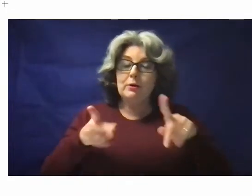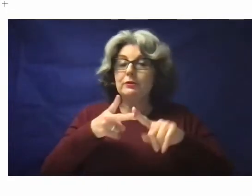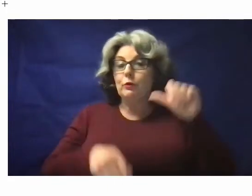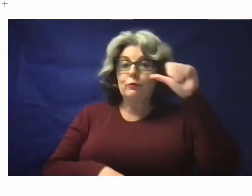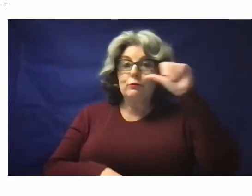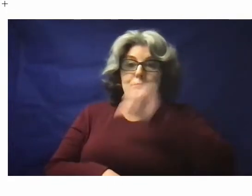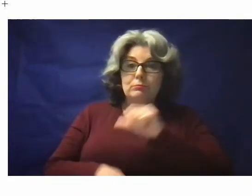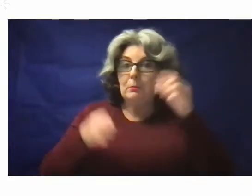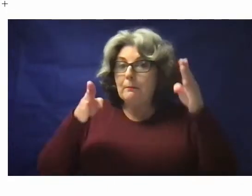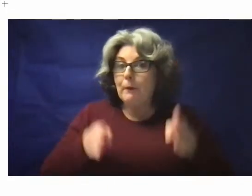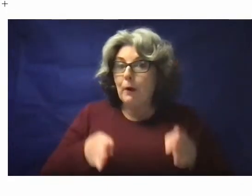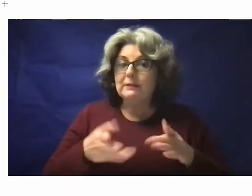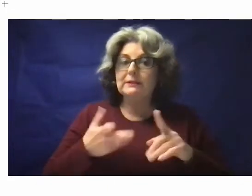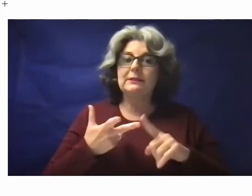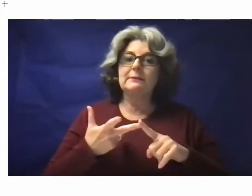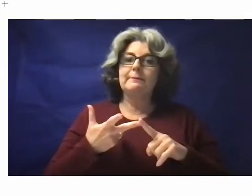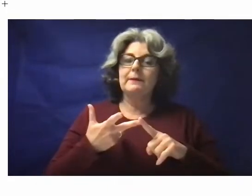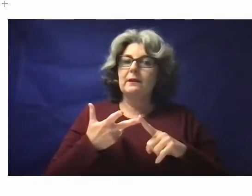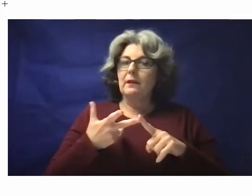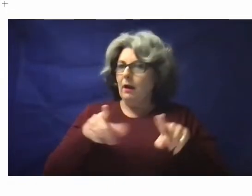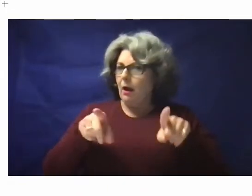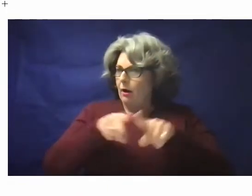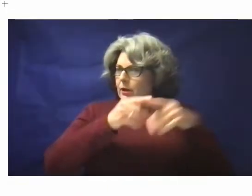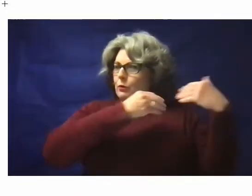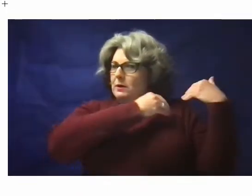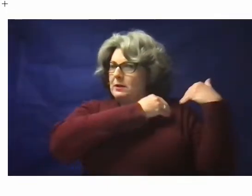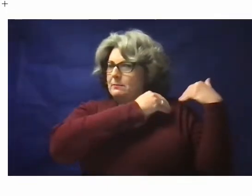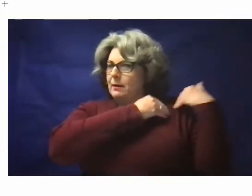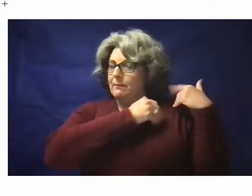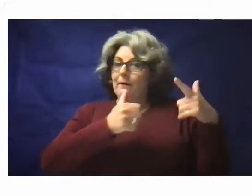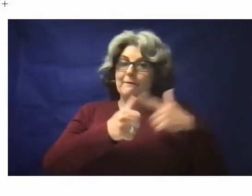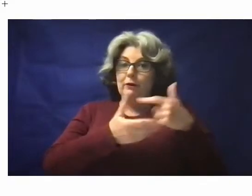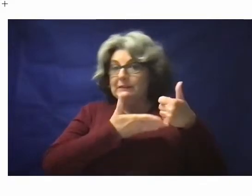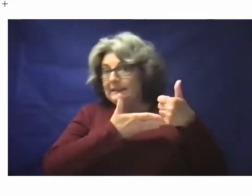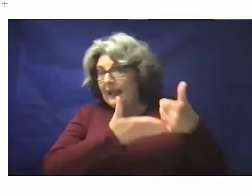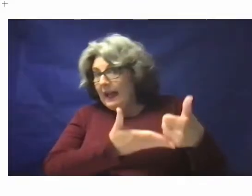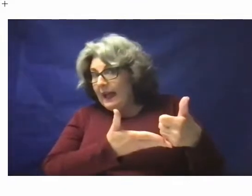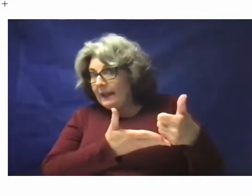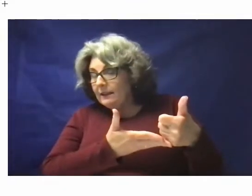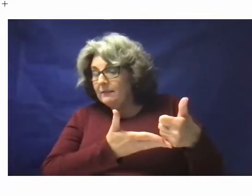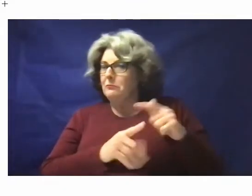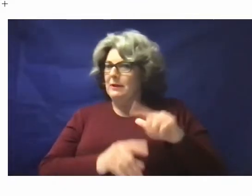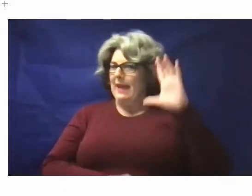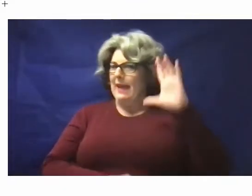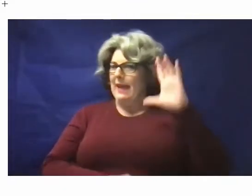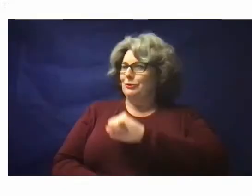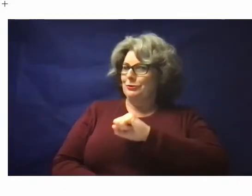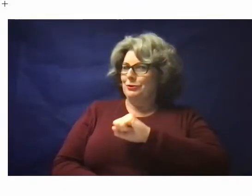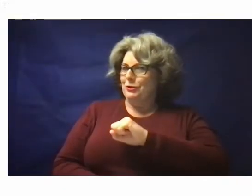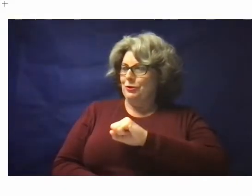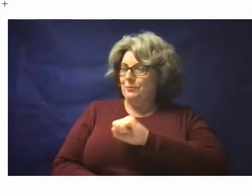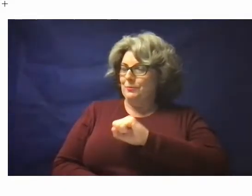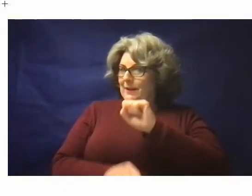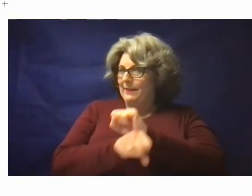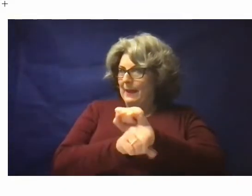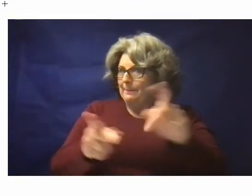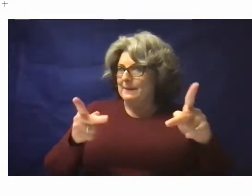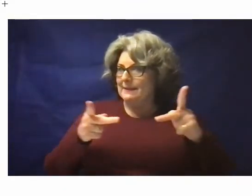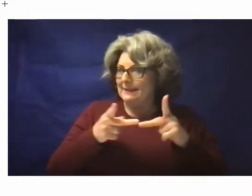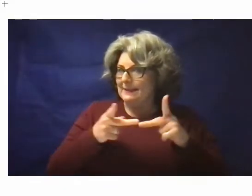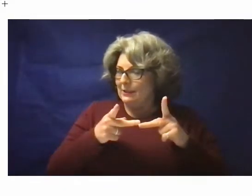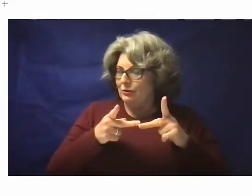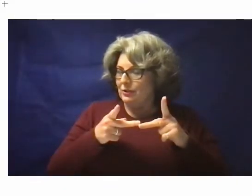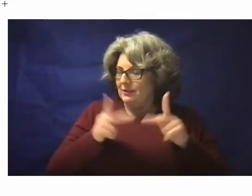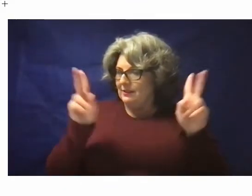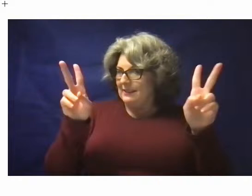person. And they could also be responsible for first aid. So we can't assume what you do in that job based on the title of the position